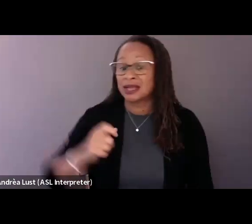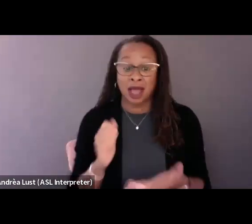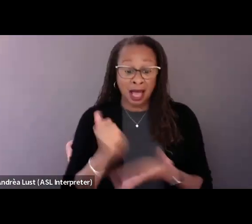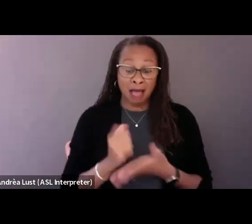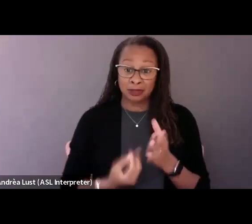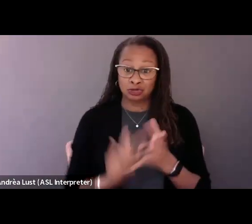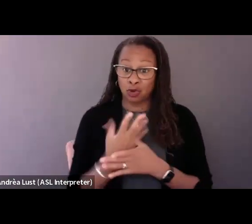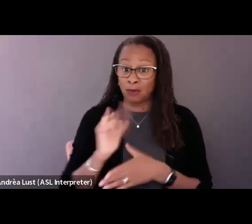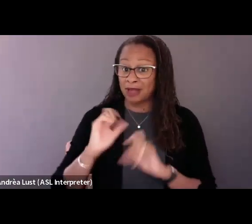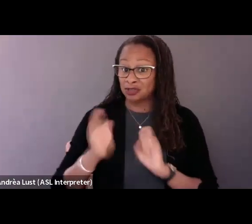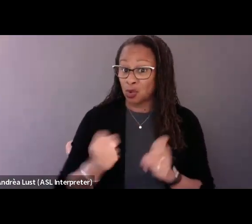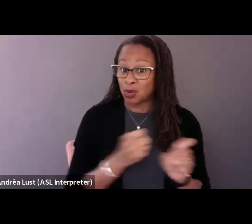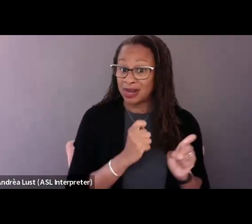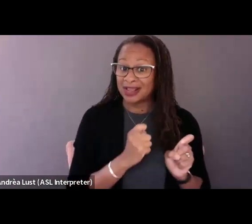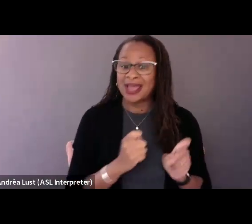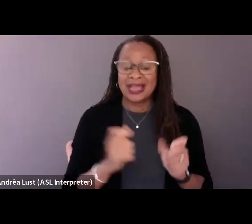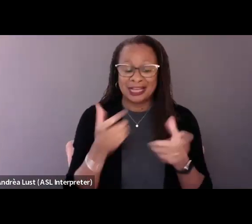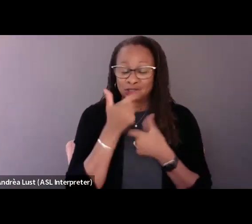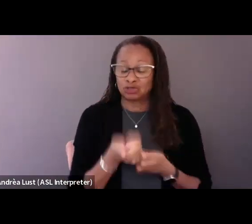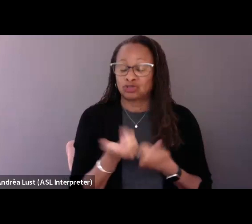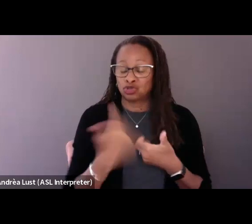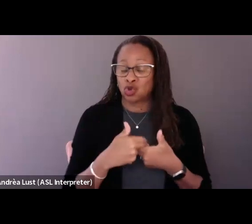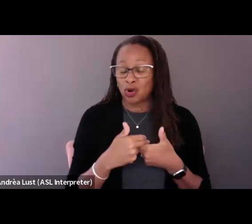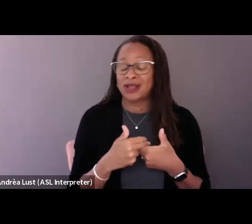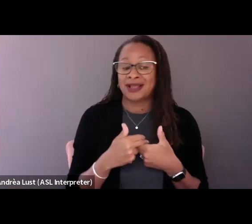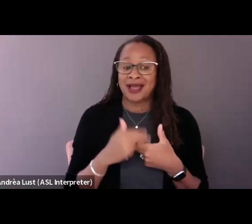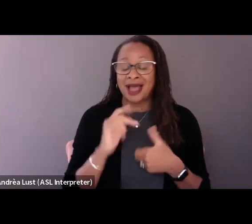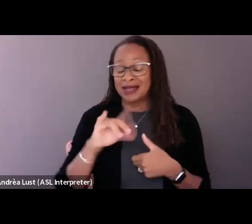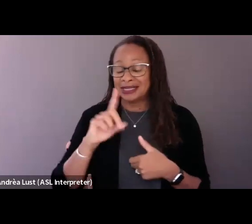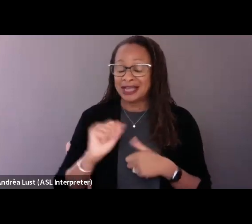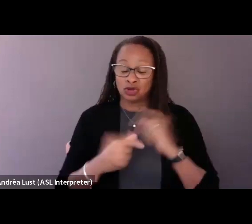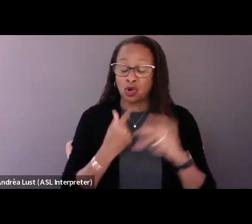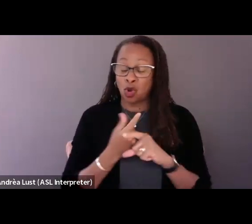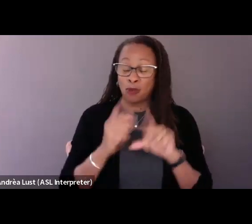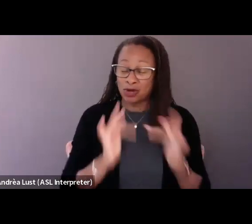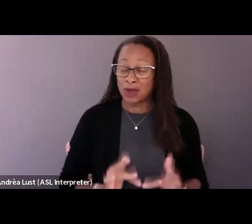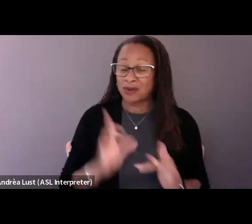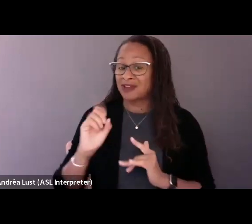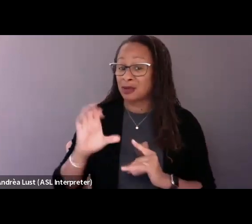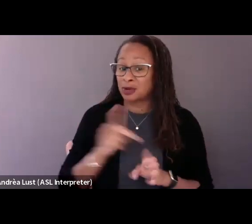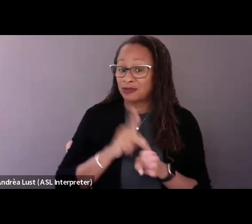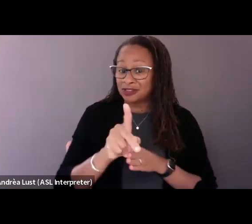donating and interested in joining IDA's global network of documentary professionals, please visit